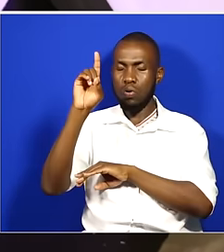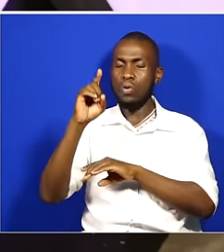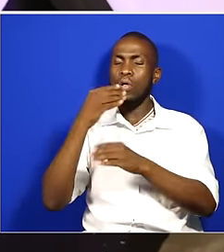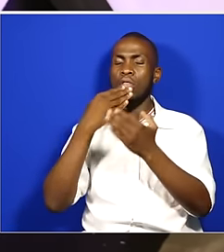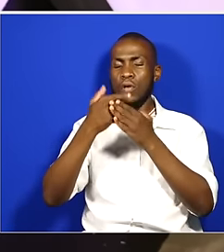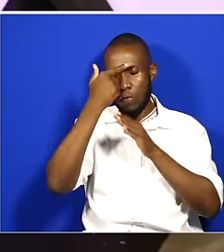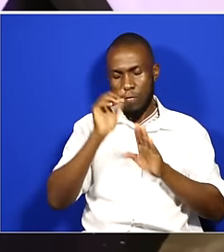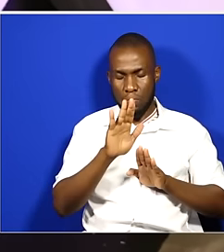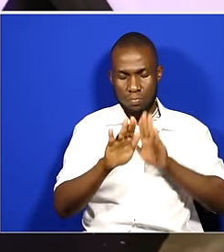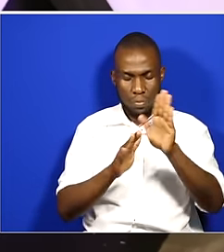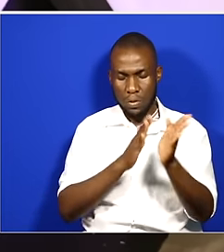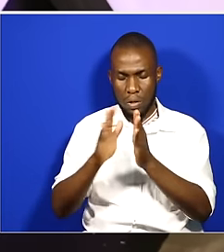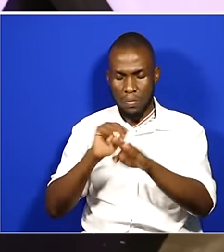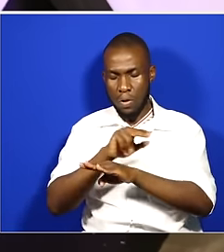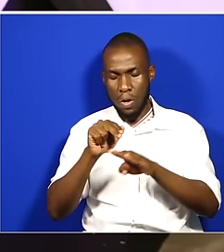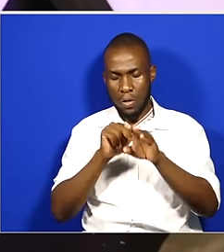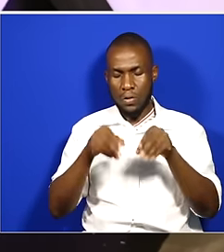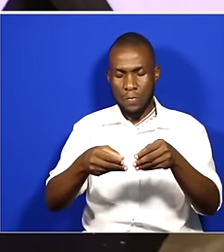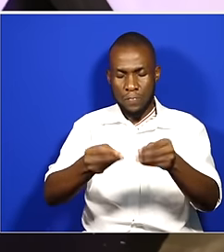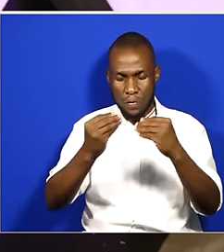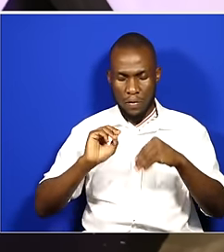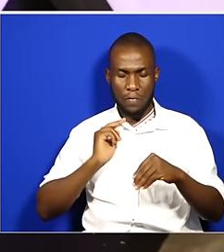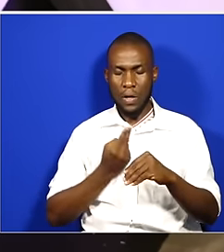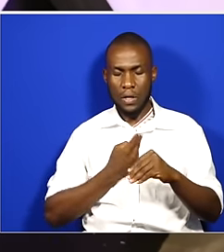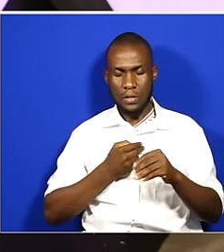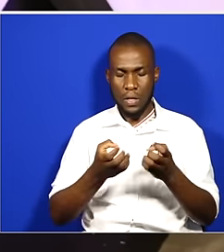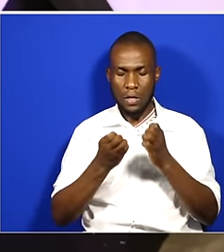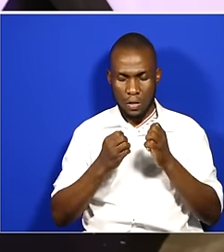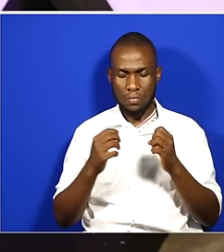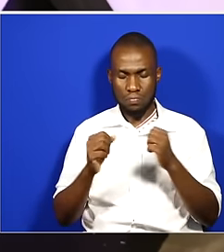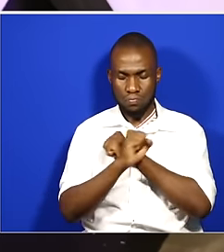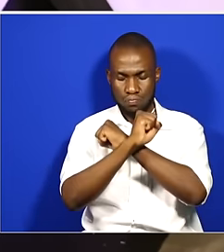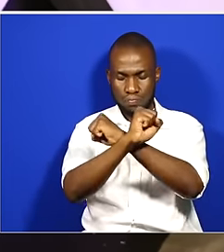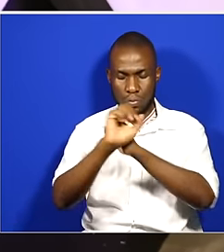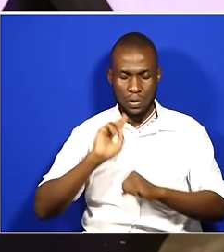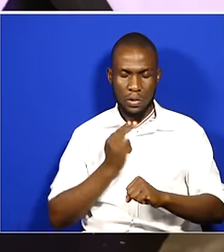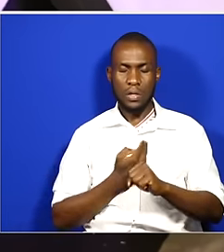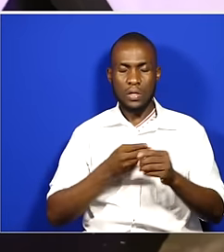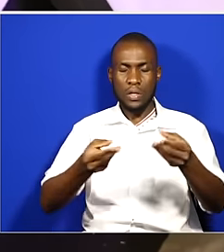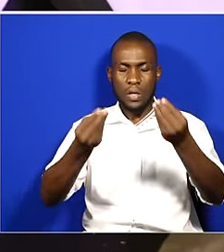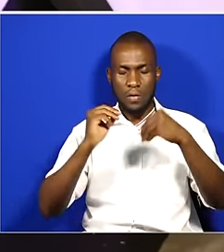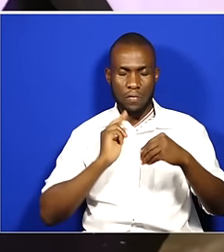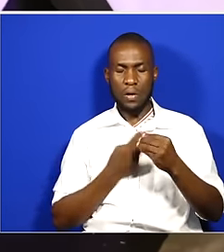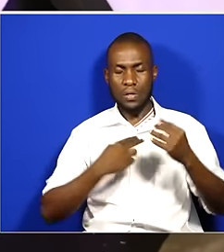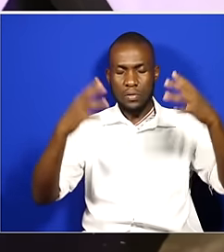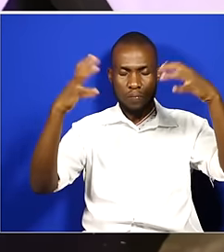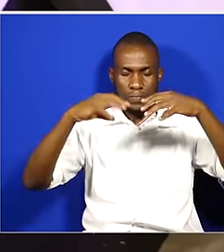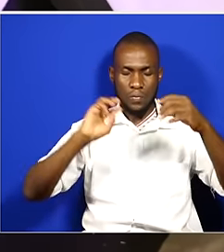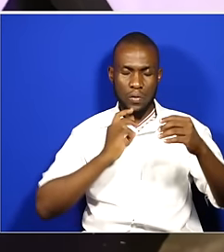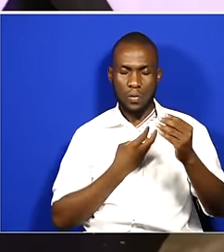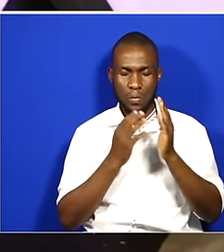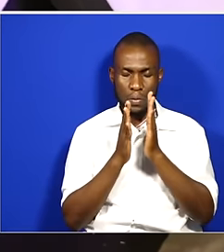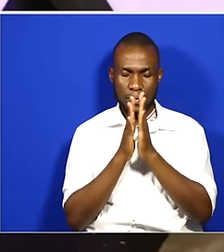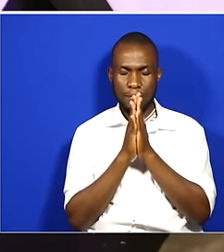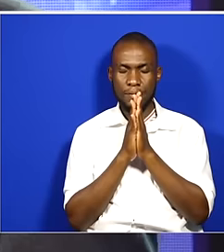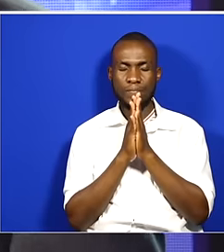our steps, even as a nation, for providing for our needs, for watching over us, providing the rains. We pray, O God, for those areas